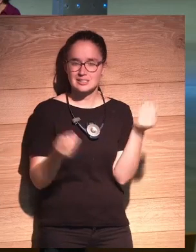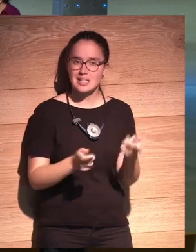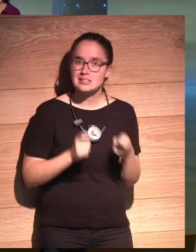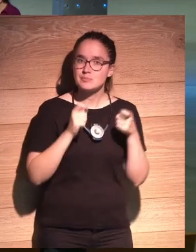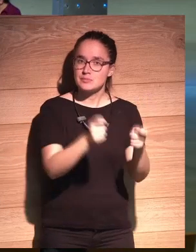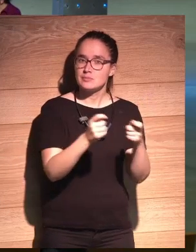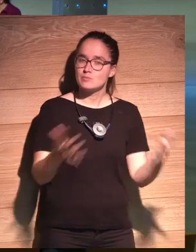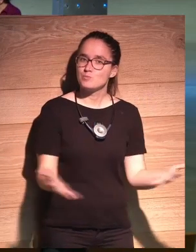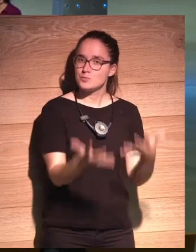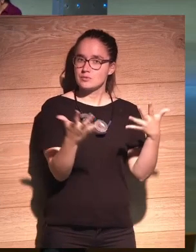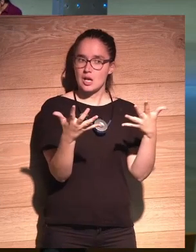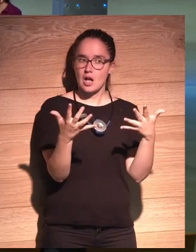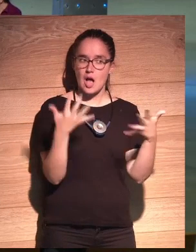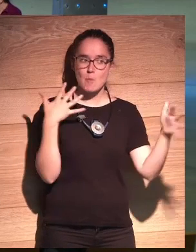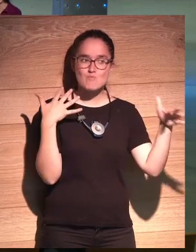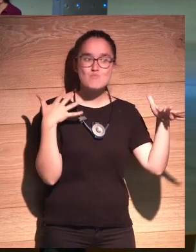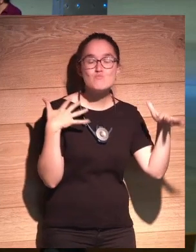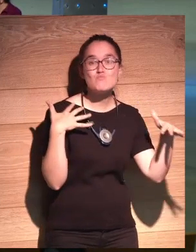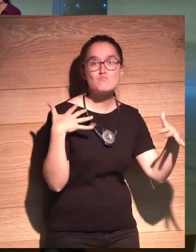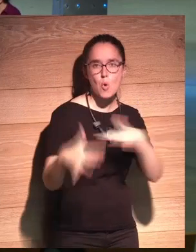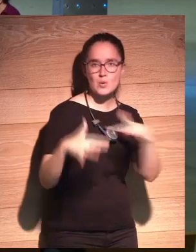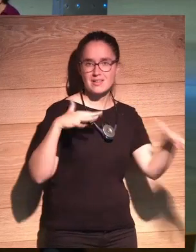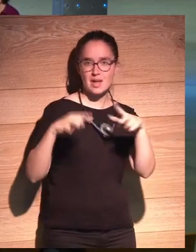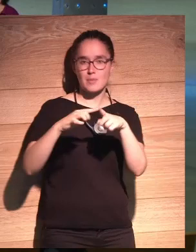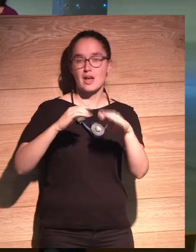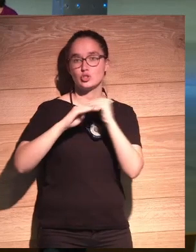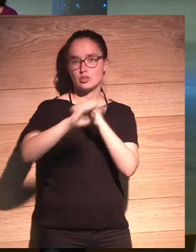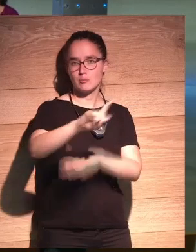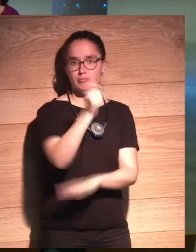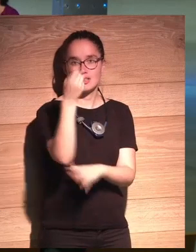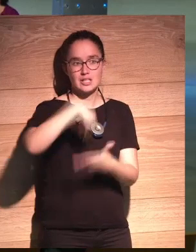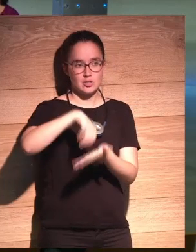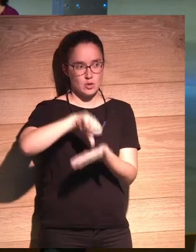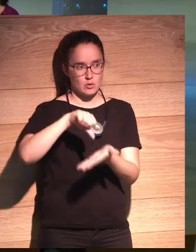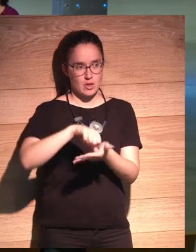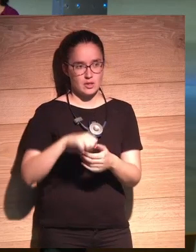undertaking, how are you contributing to the